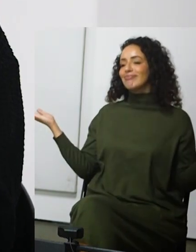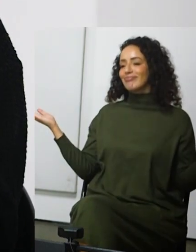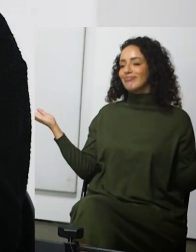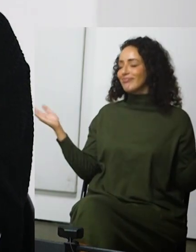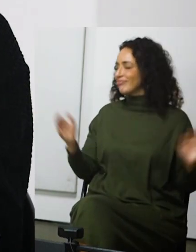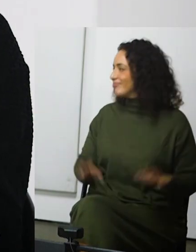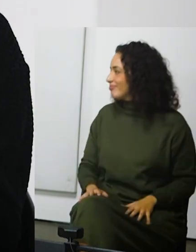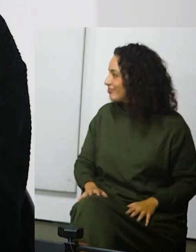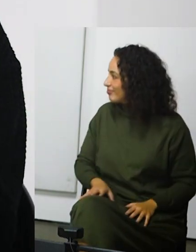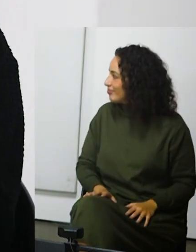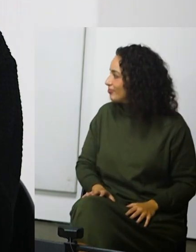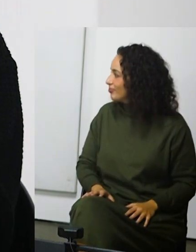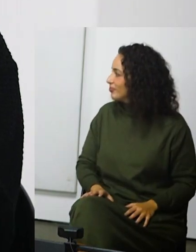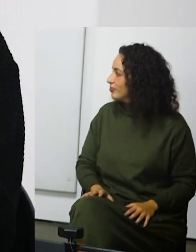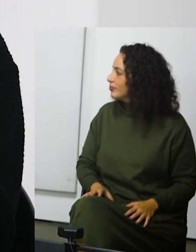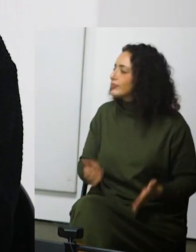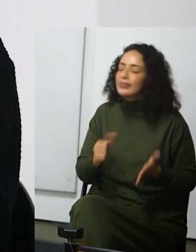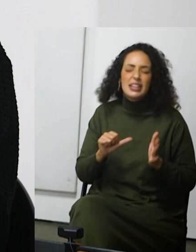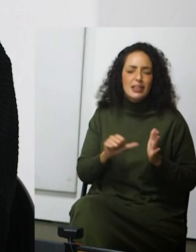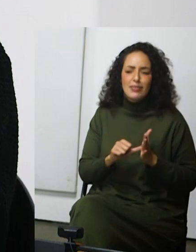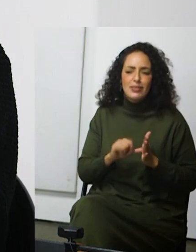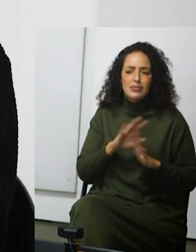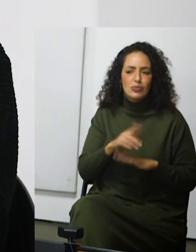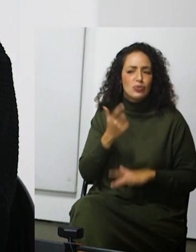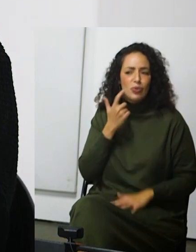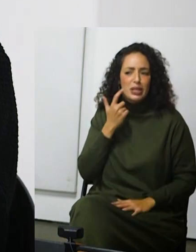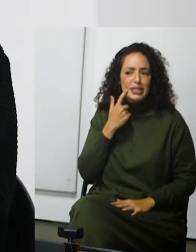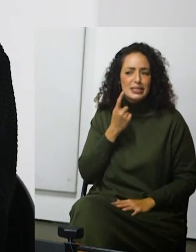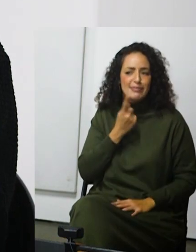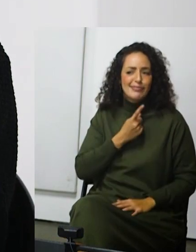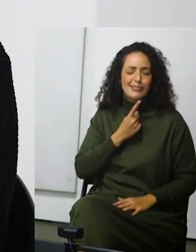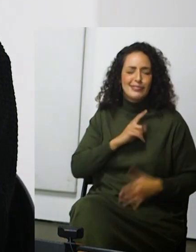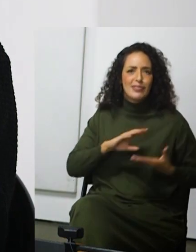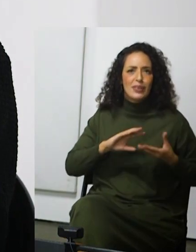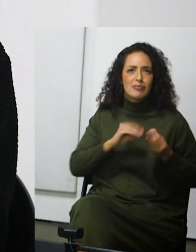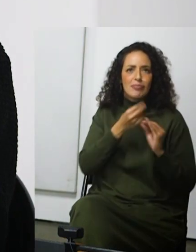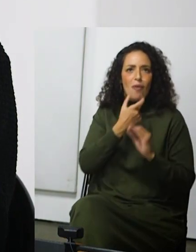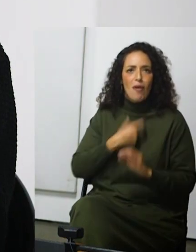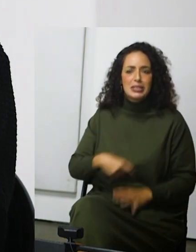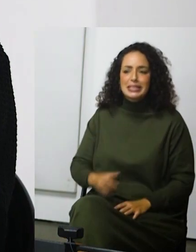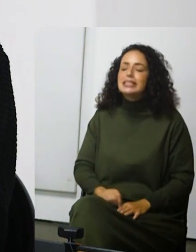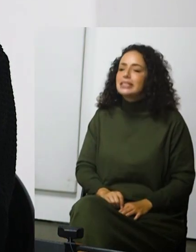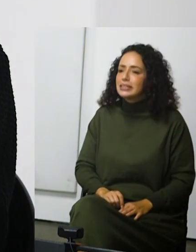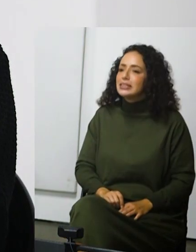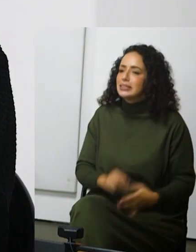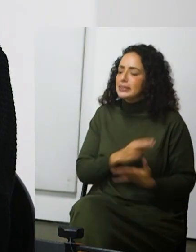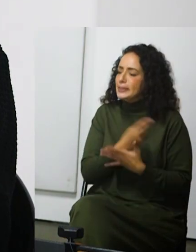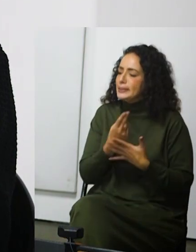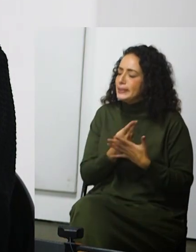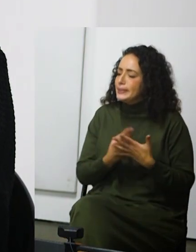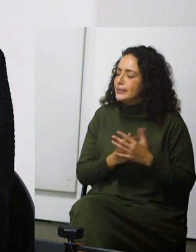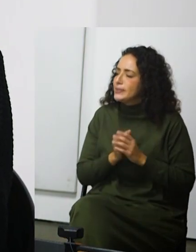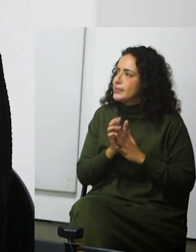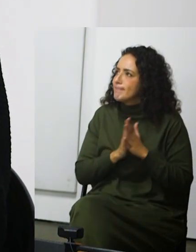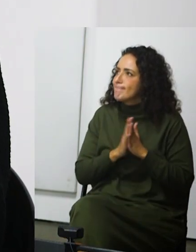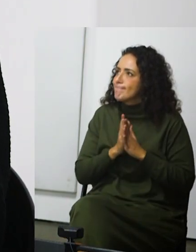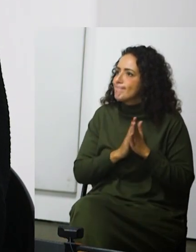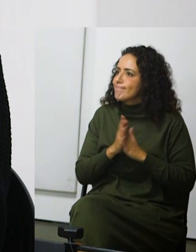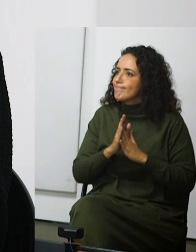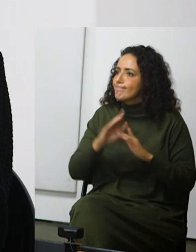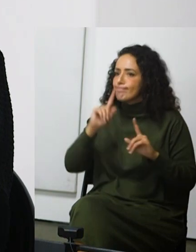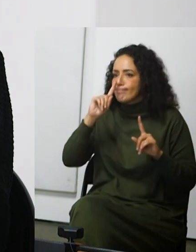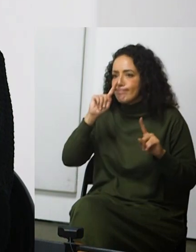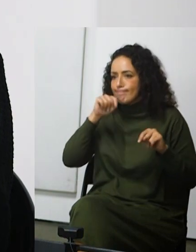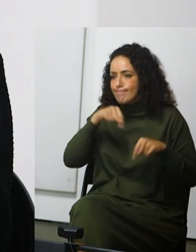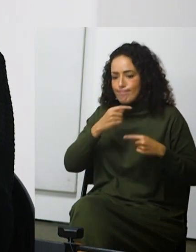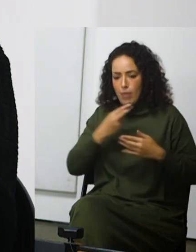so I think it's difficult, I think, because as an artist, I think, because I feel like I'm not going to be able to make this sustainable practice if